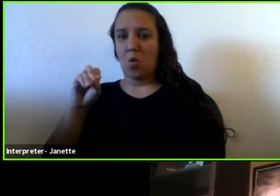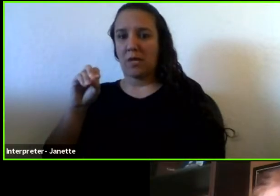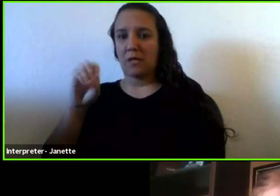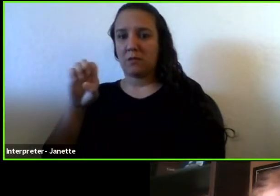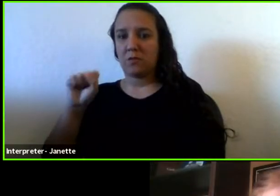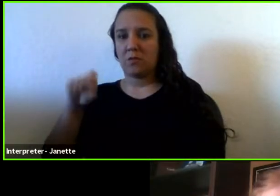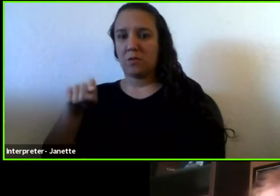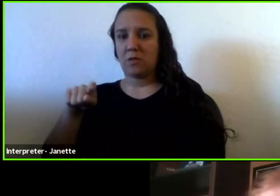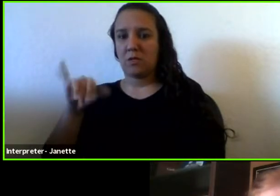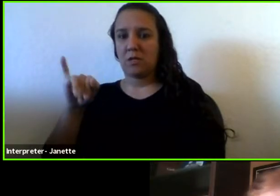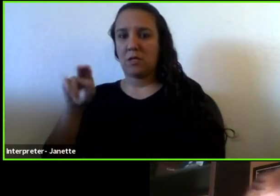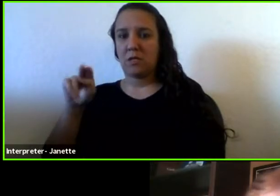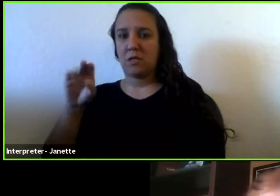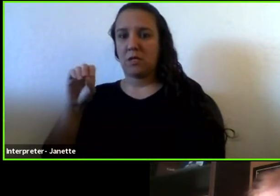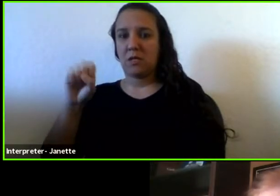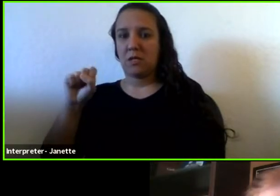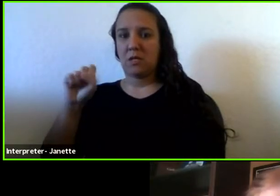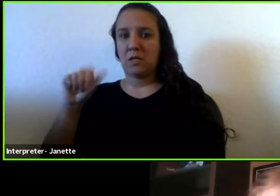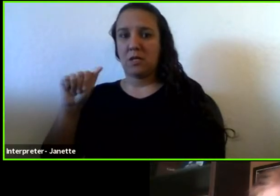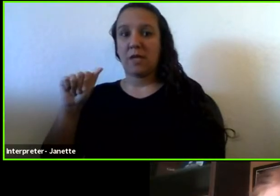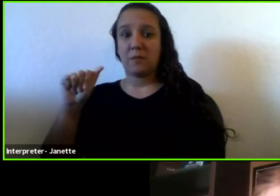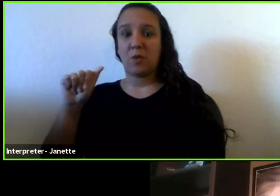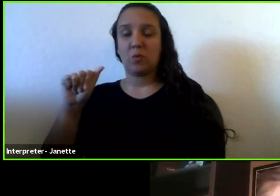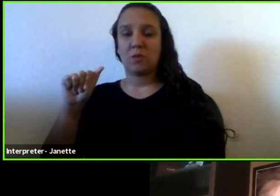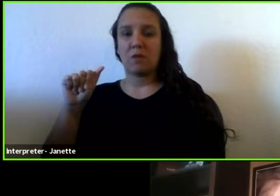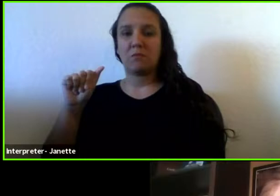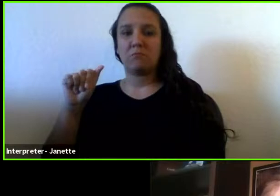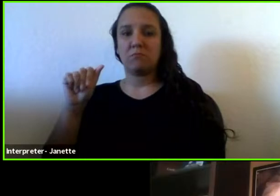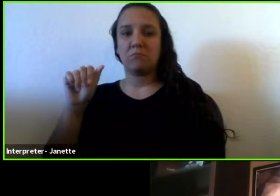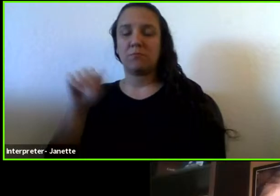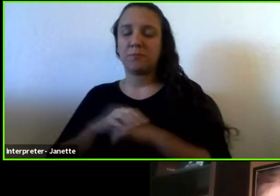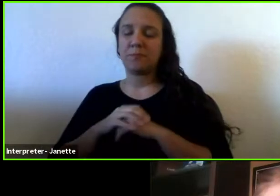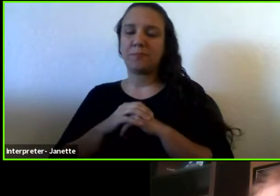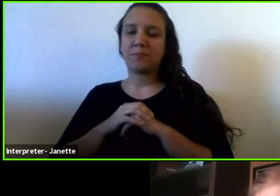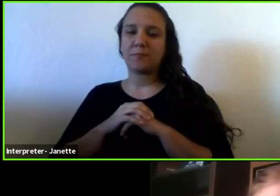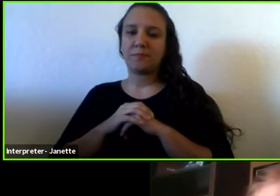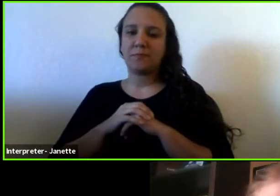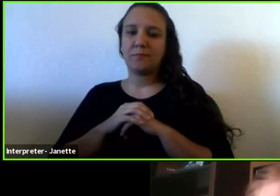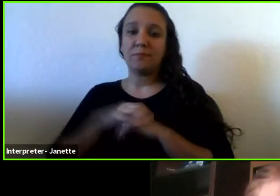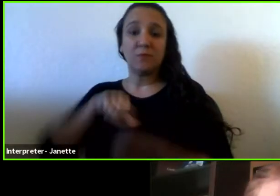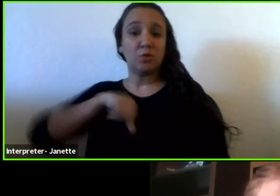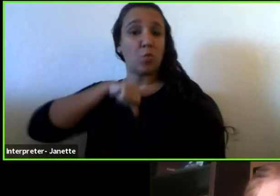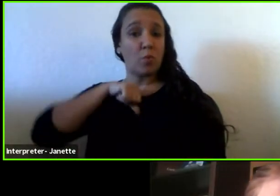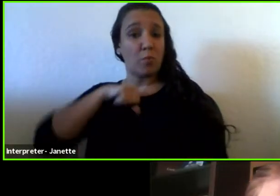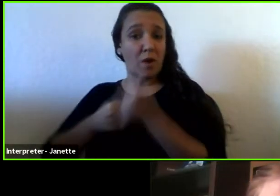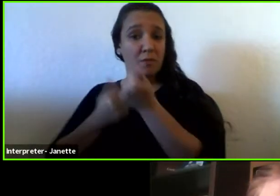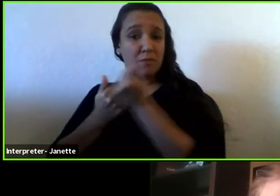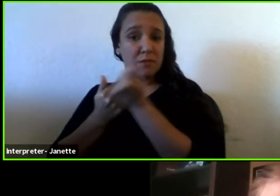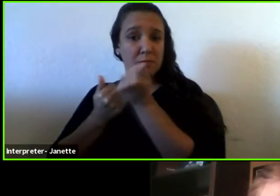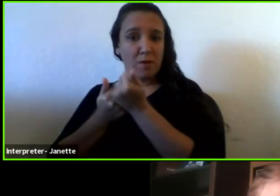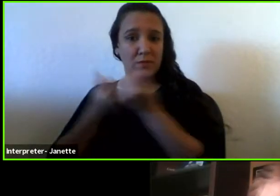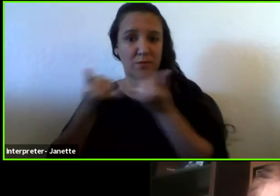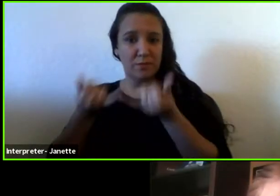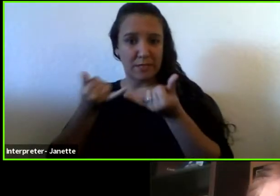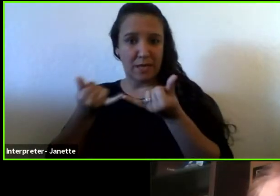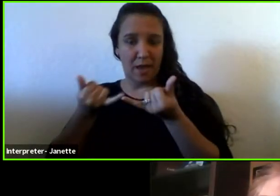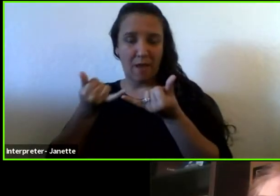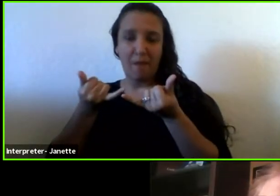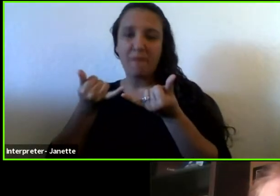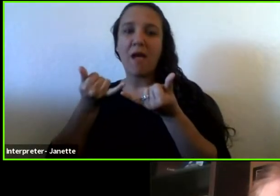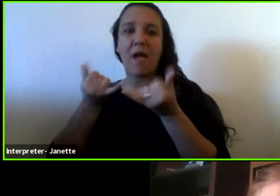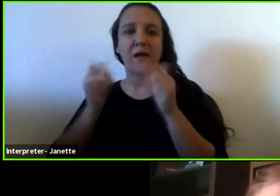to be uber competitive and be successful going forward. So again, we're proud to be a sponsor today, and I look forward